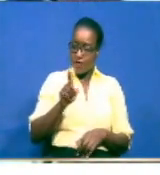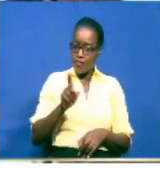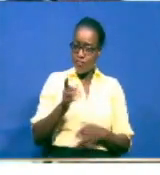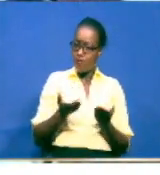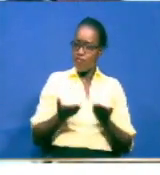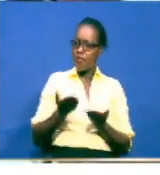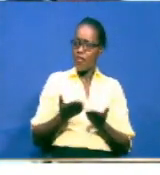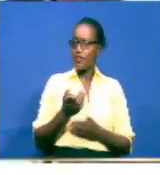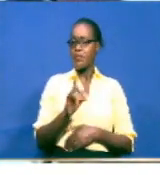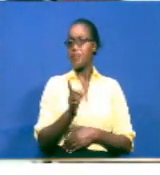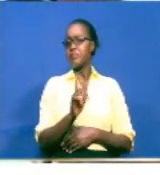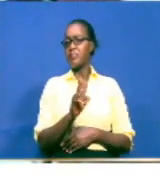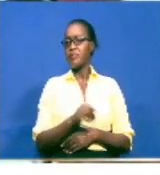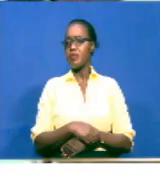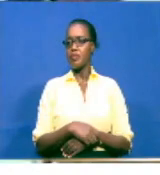self-service.